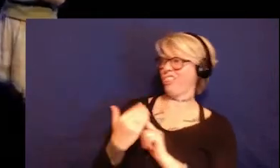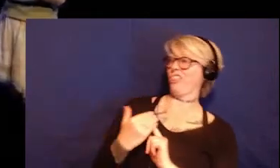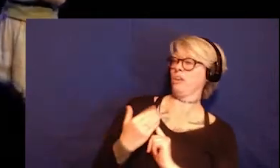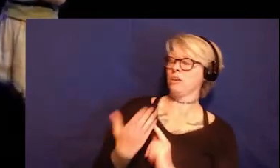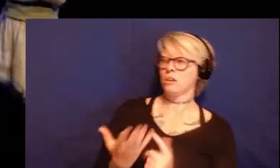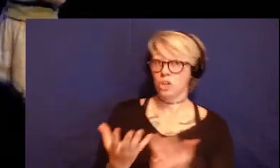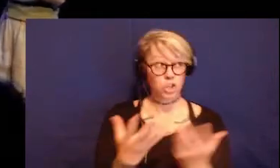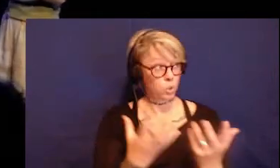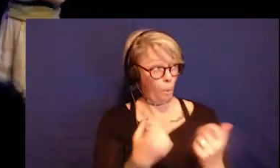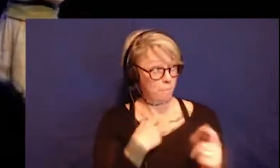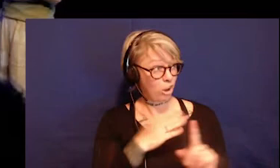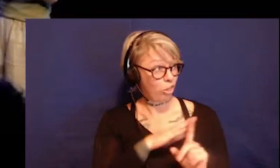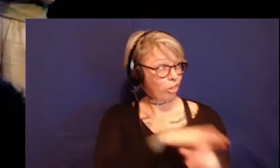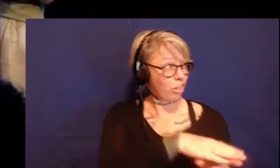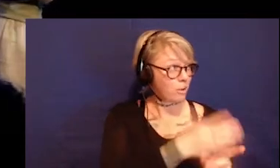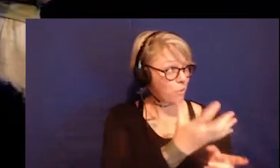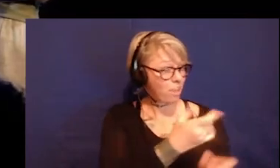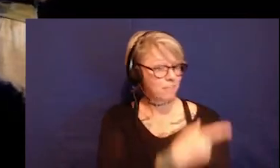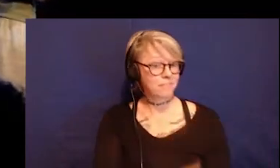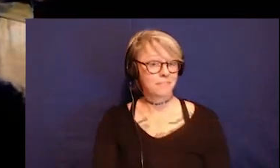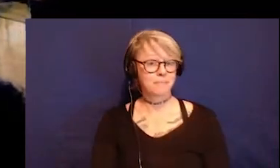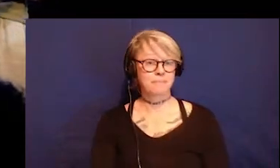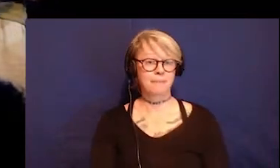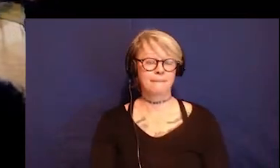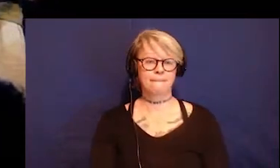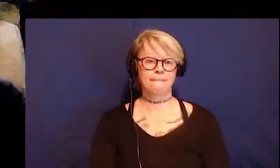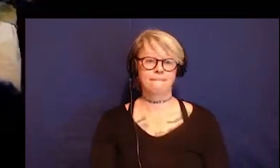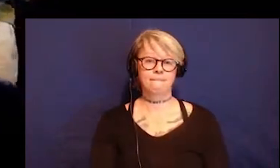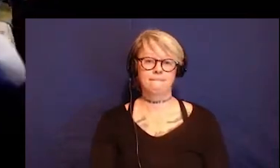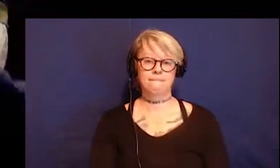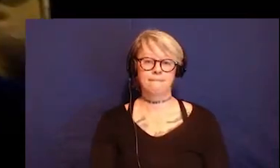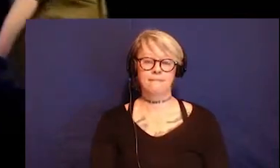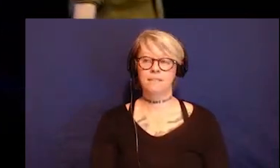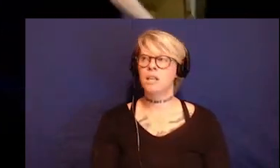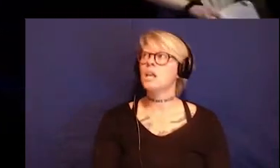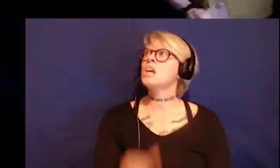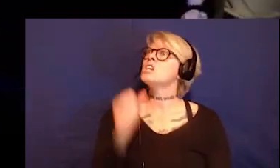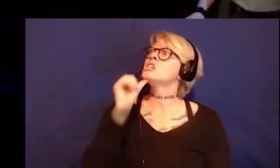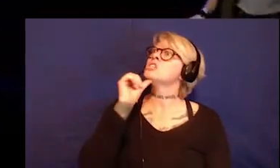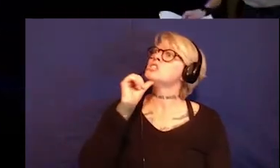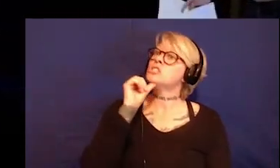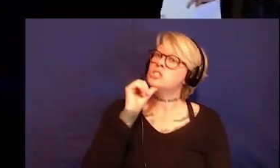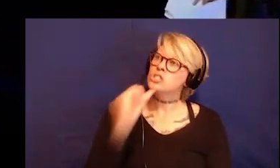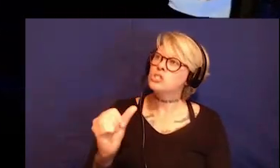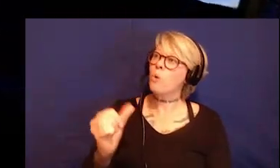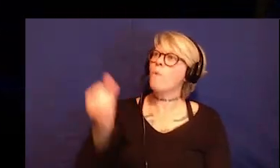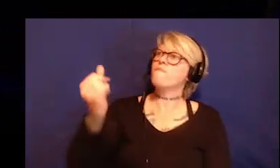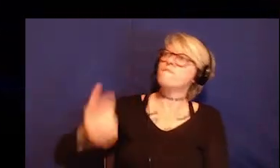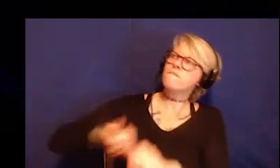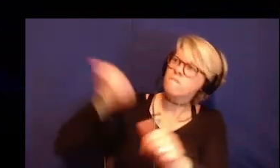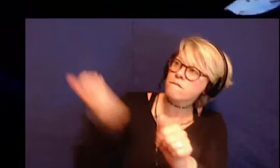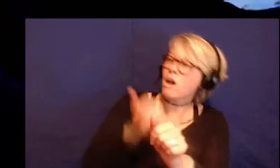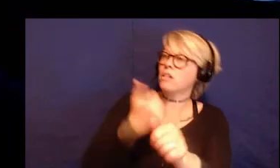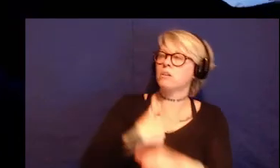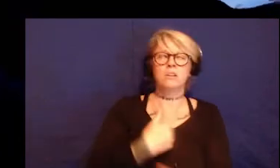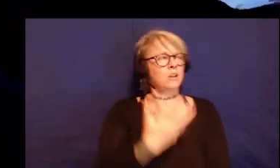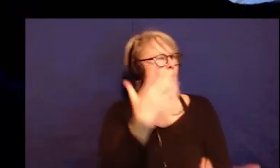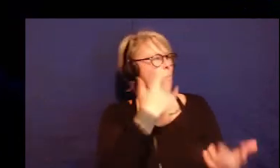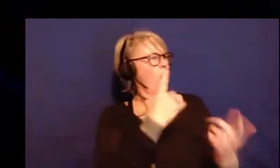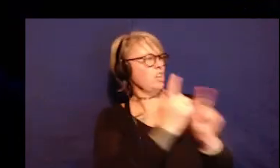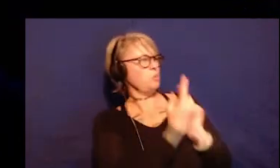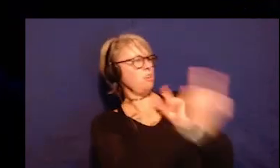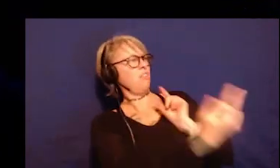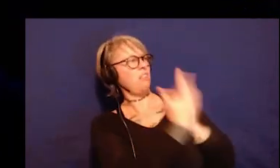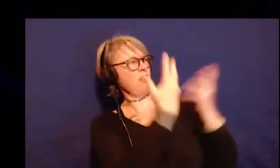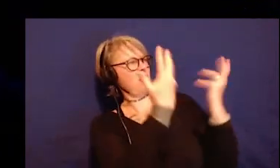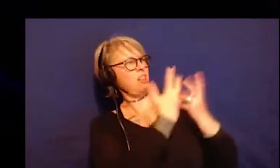Stop following me! Then why did you ditch me after class? I went to our